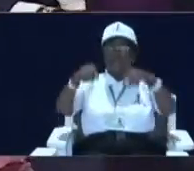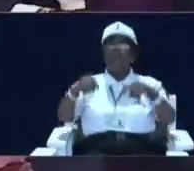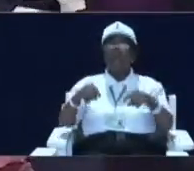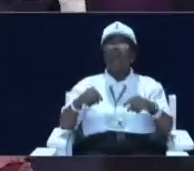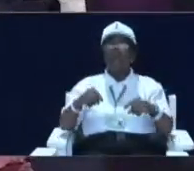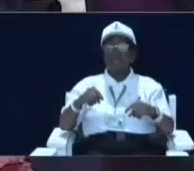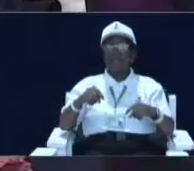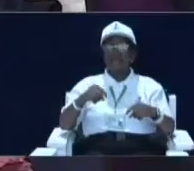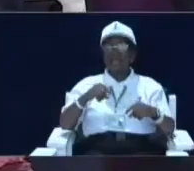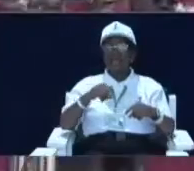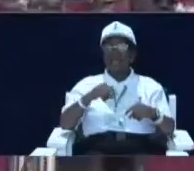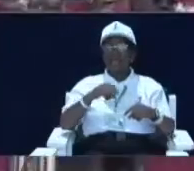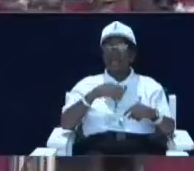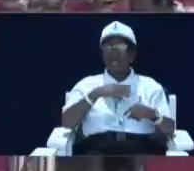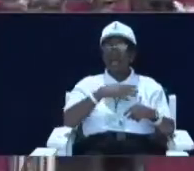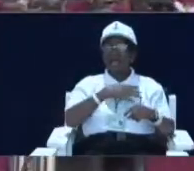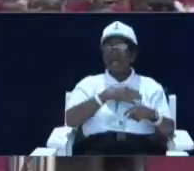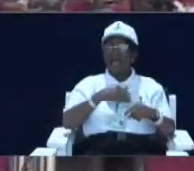and